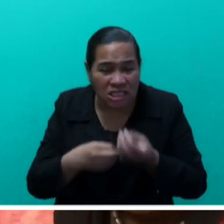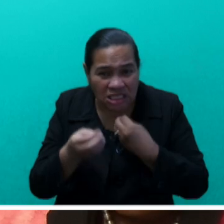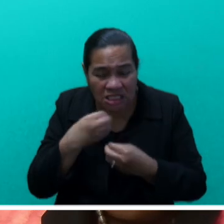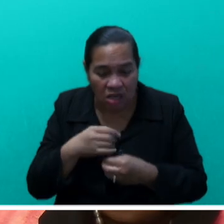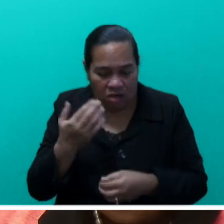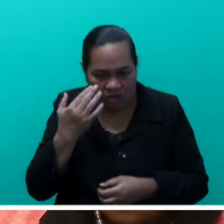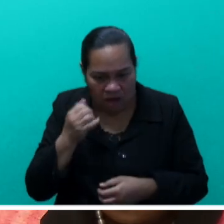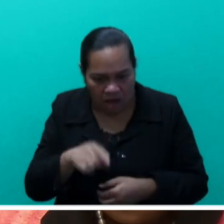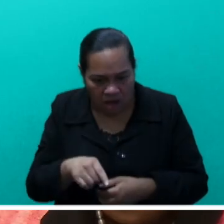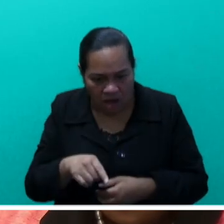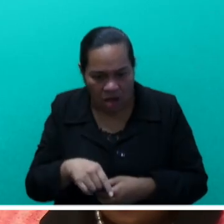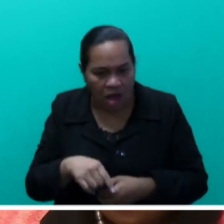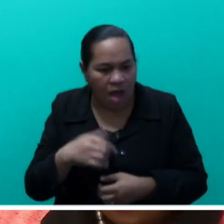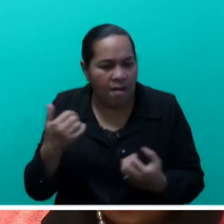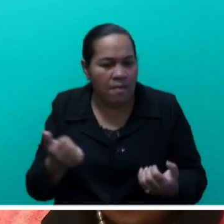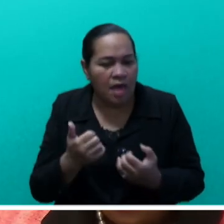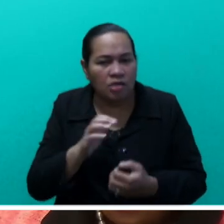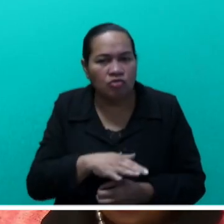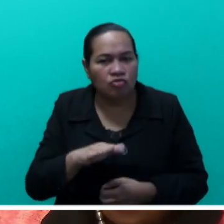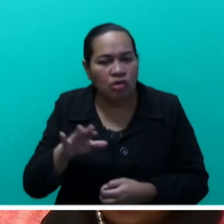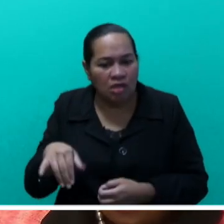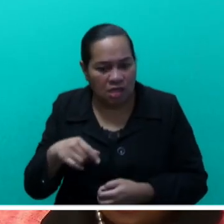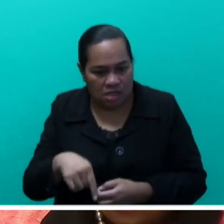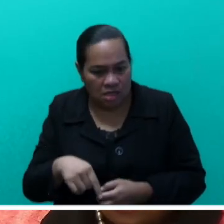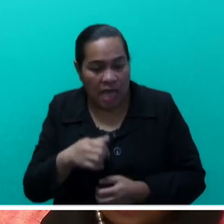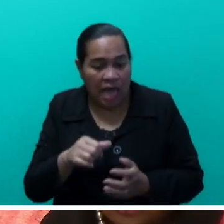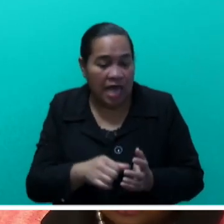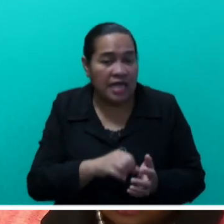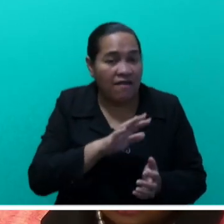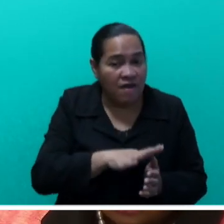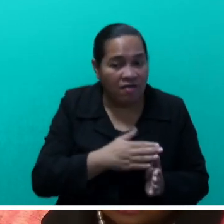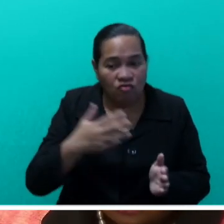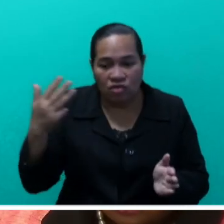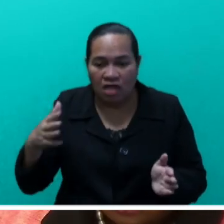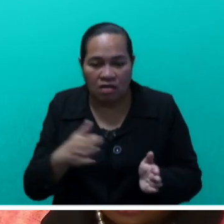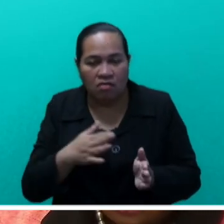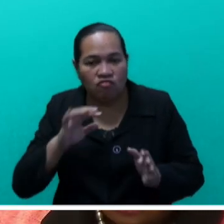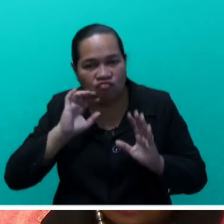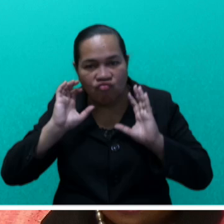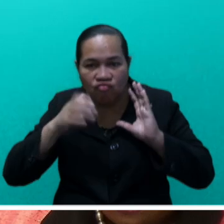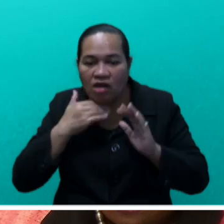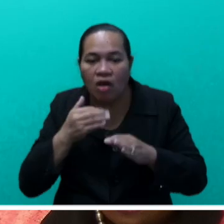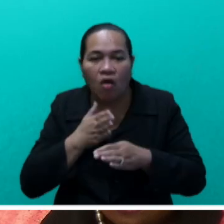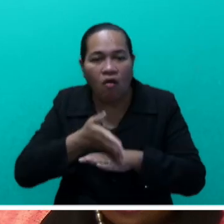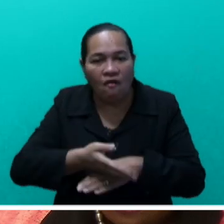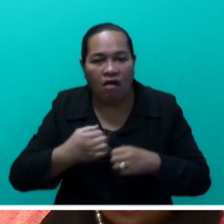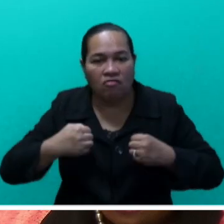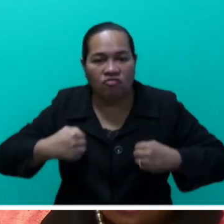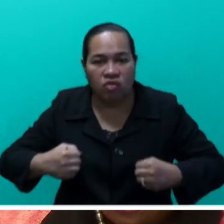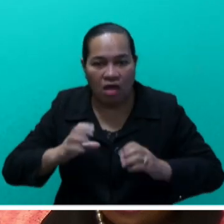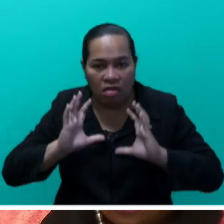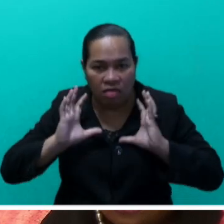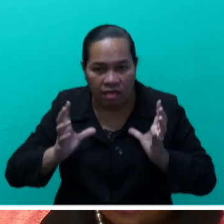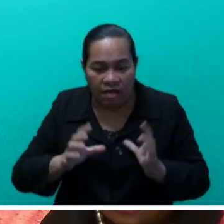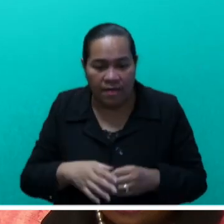that about 1/3 of children in Fiji between the ages of 5 and 19 were overweight. When uncorrected,